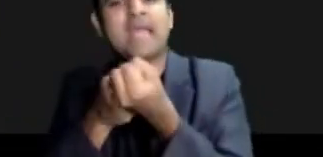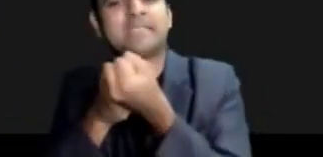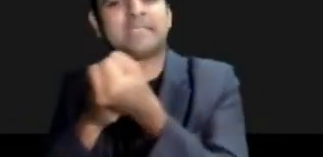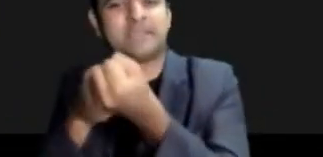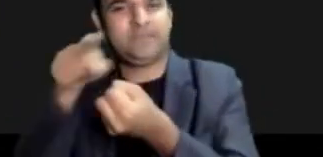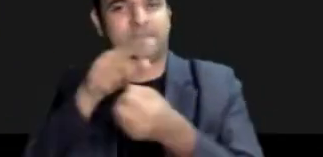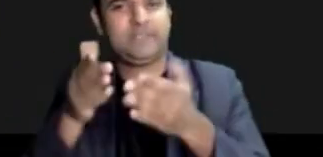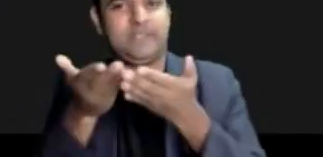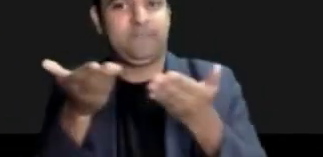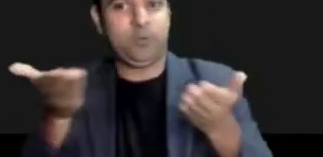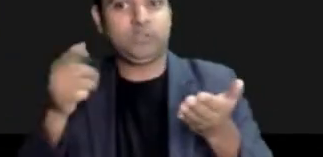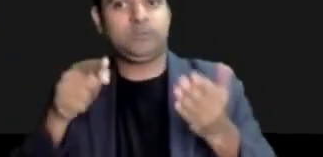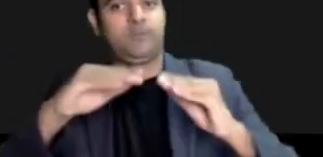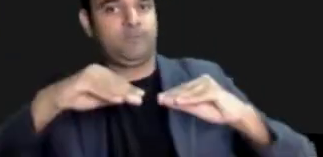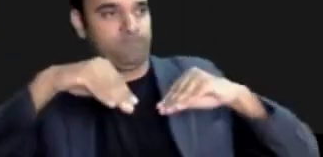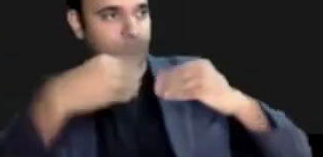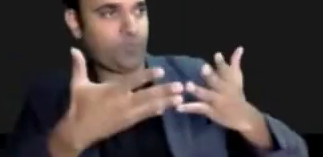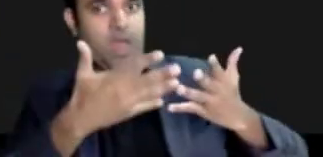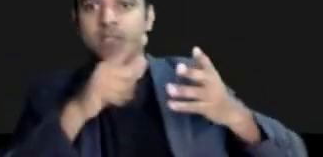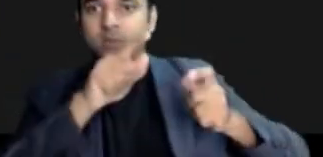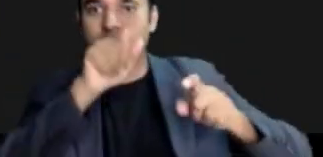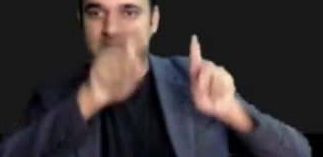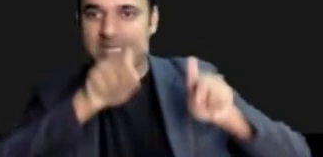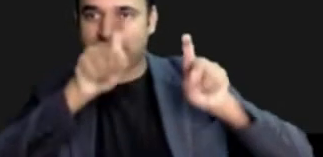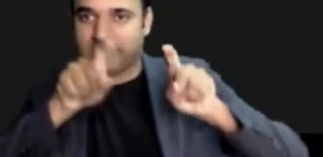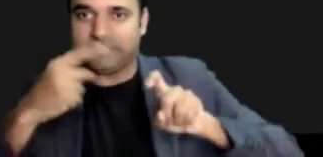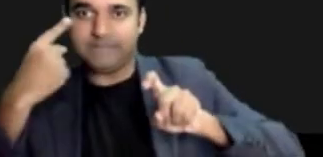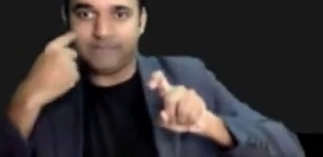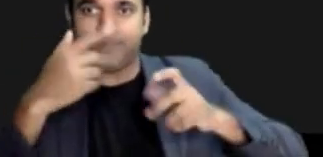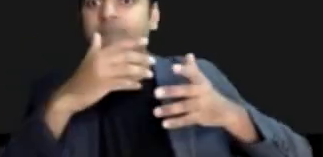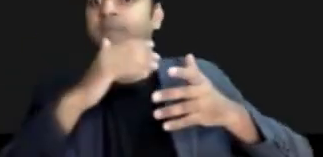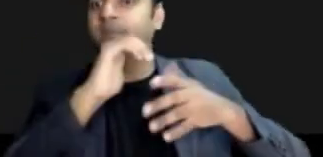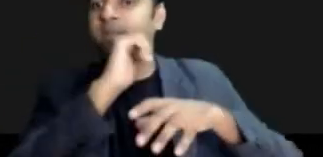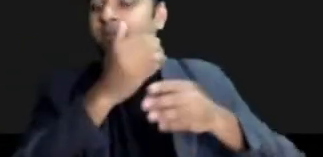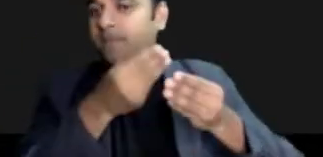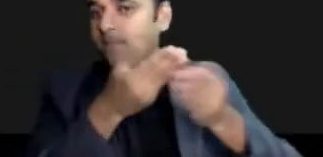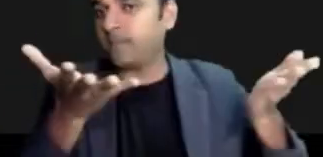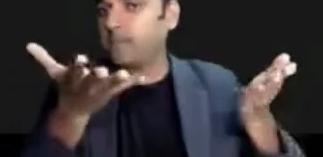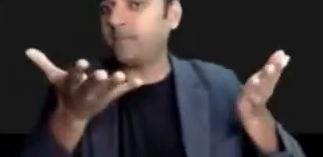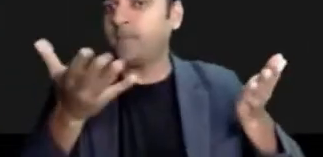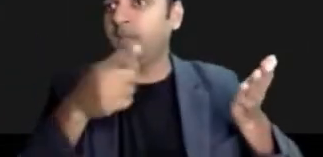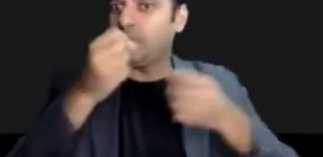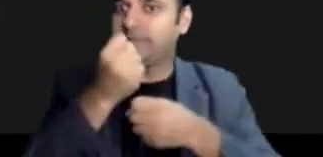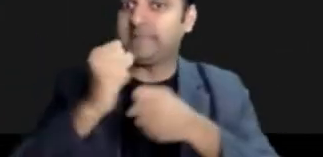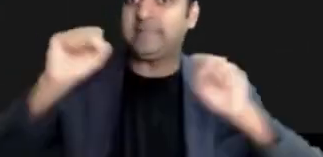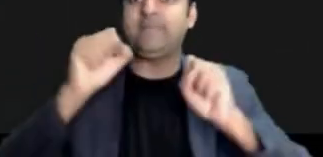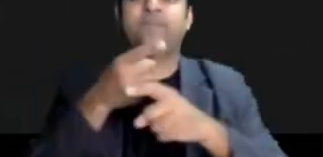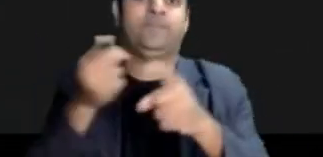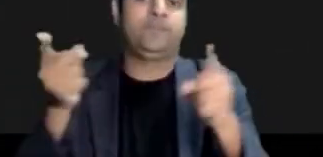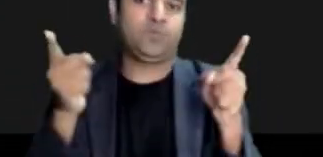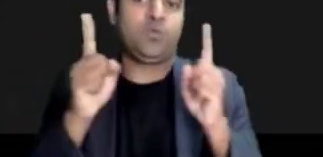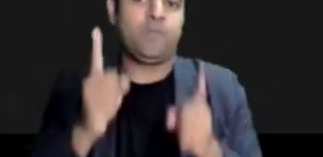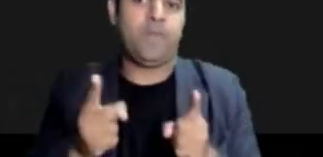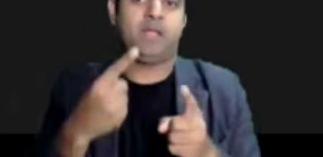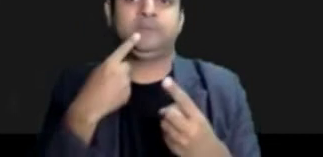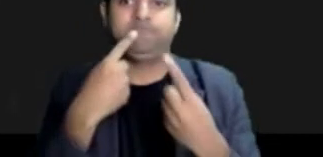of them as being one, and not just that, issues of maybe for those persons with disabilities who use